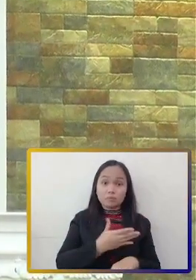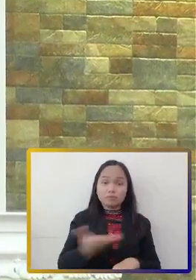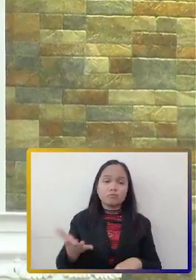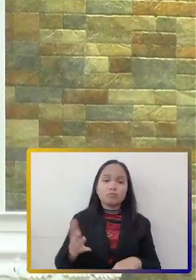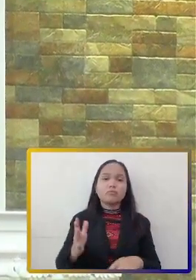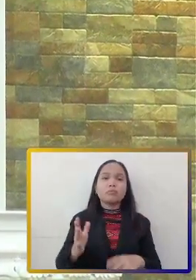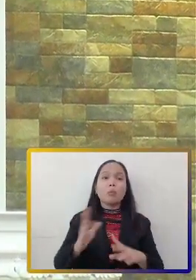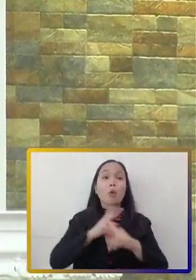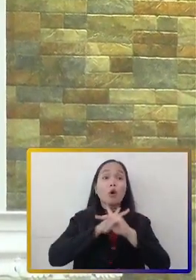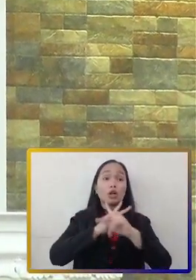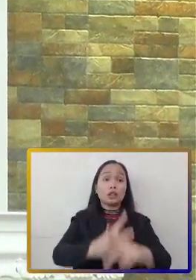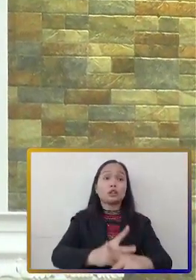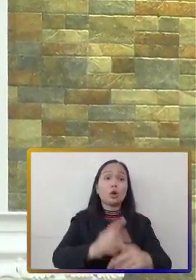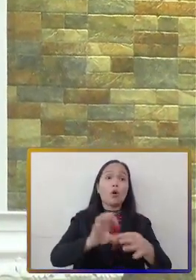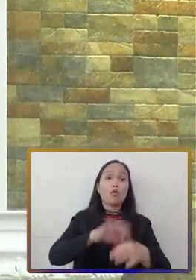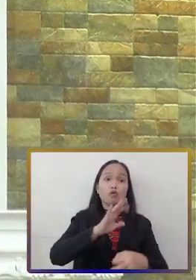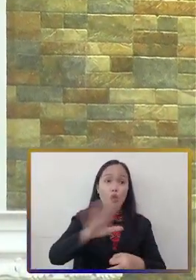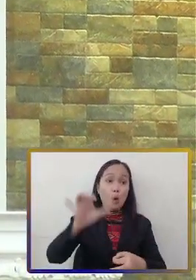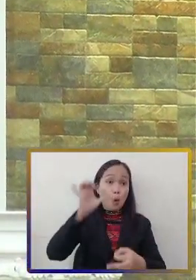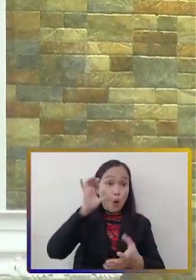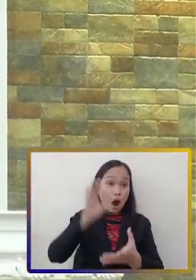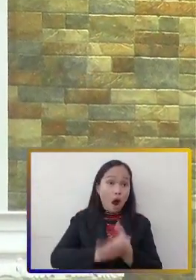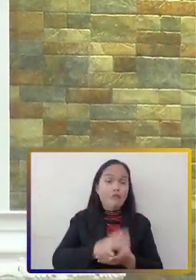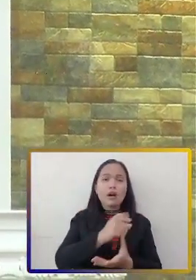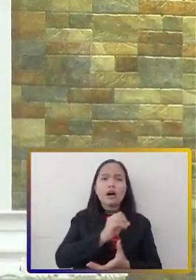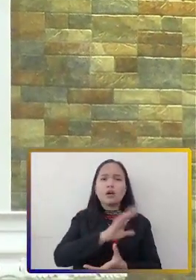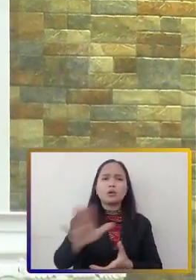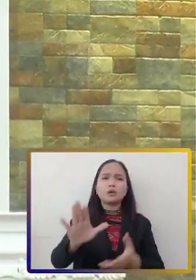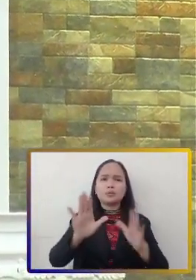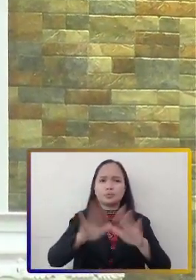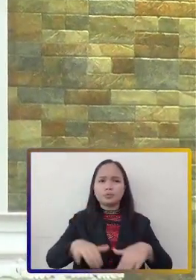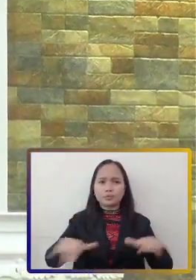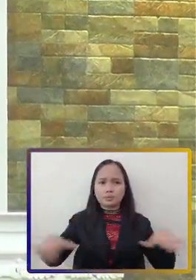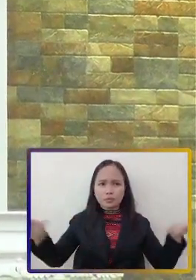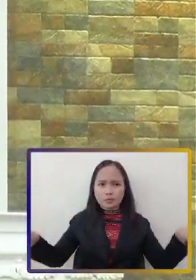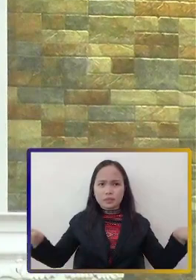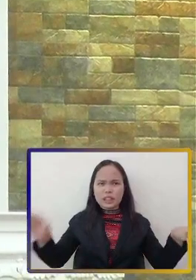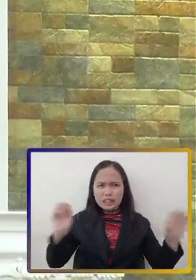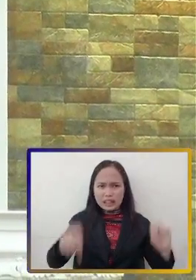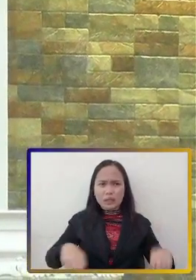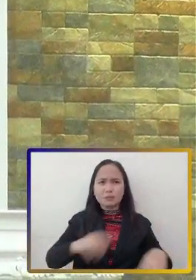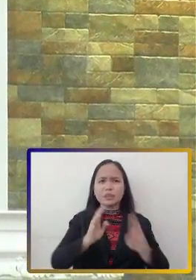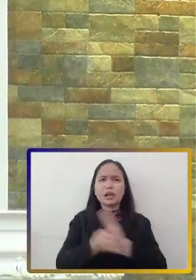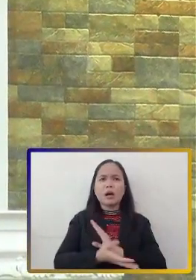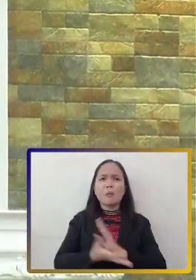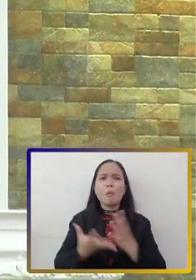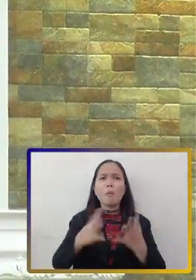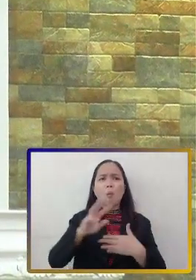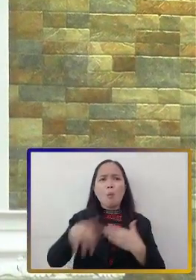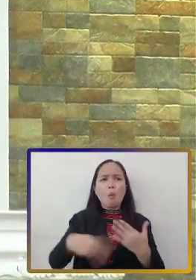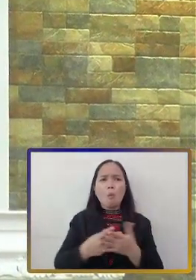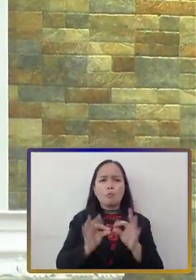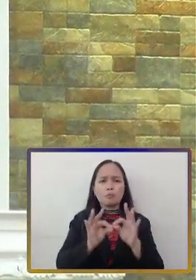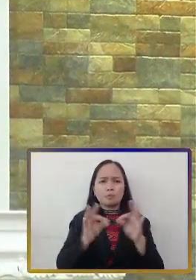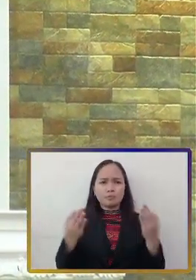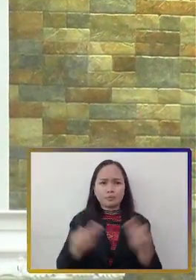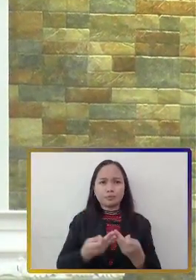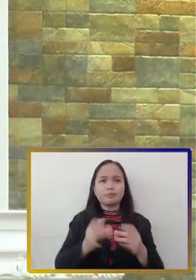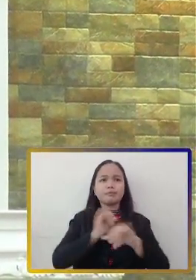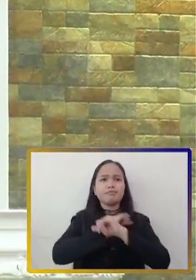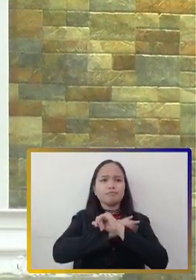the protection of your wife, and your children, and could be the protection of the whole family.